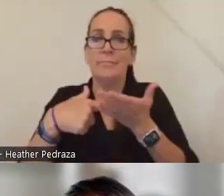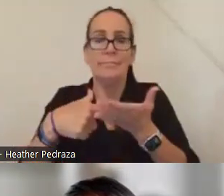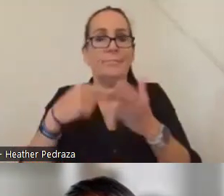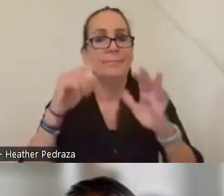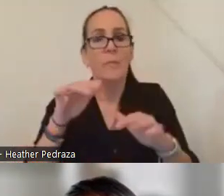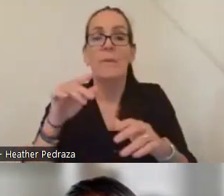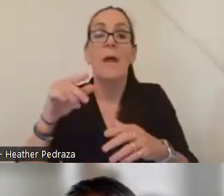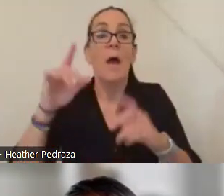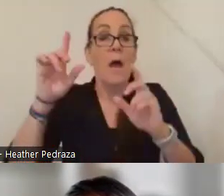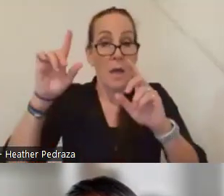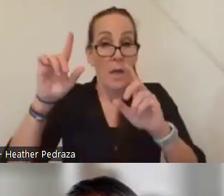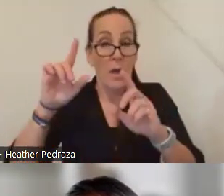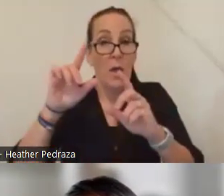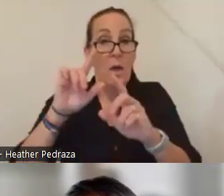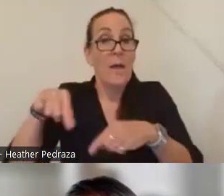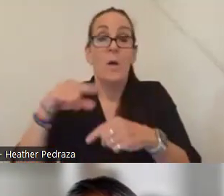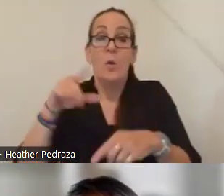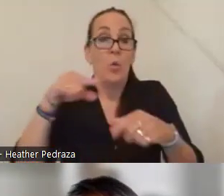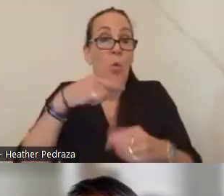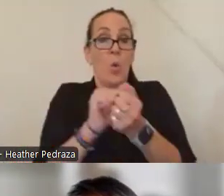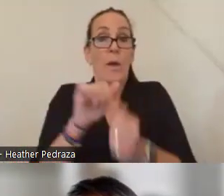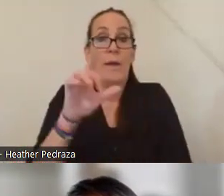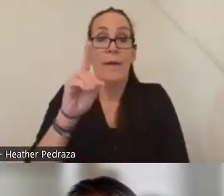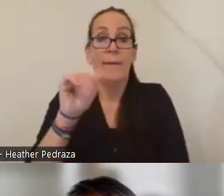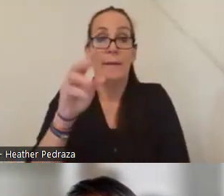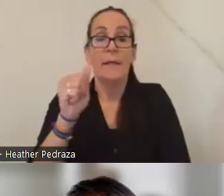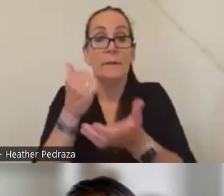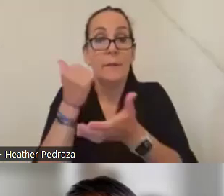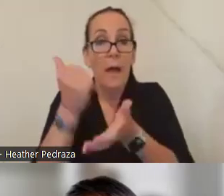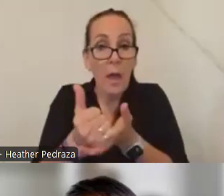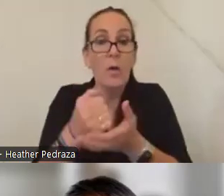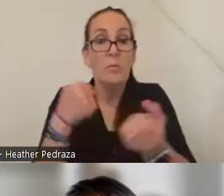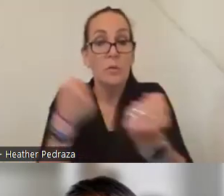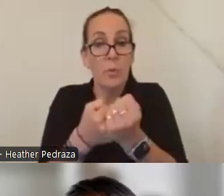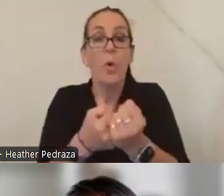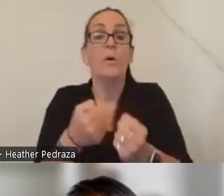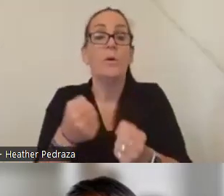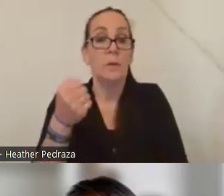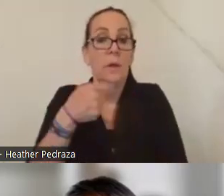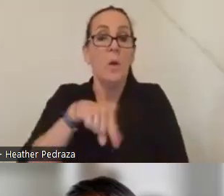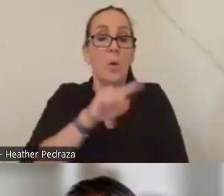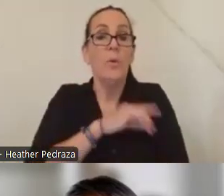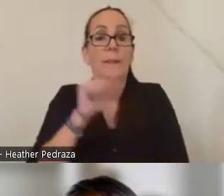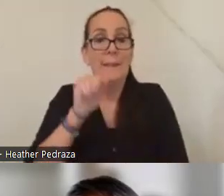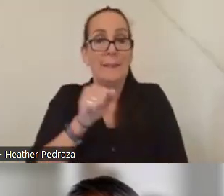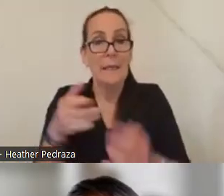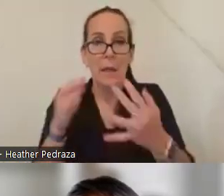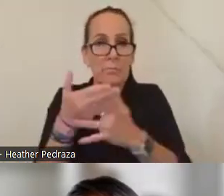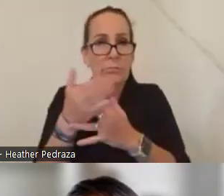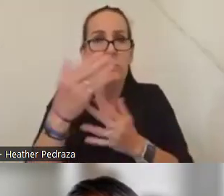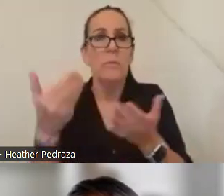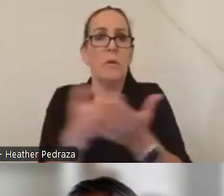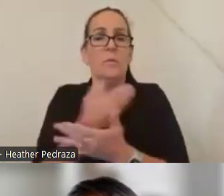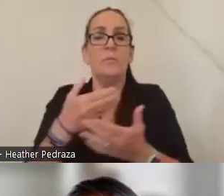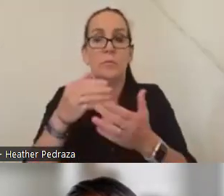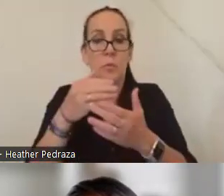with Adina's help and support and policy prowess, we have been able to navigate in new spaces, but we're not